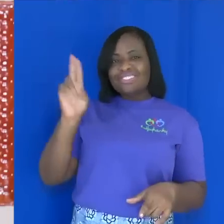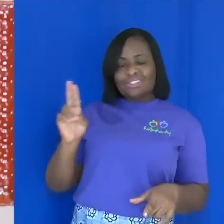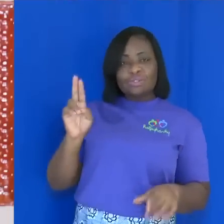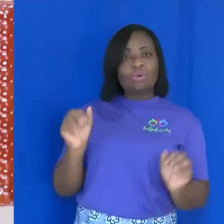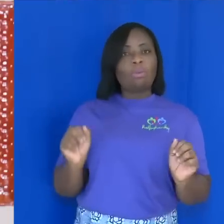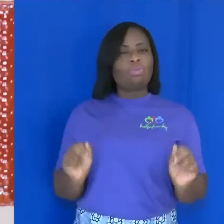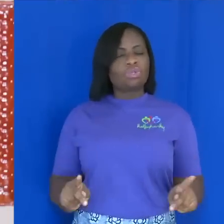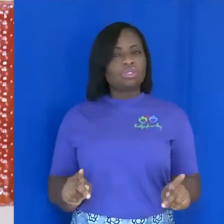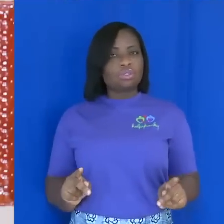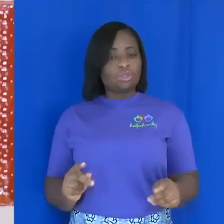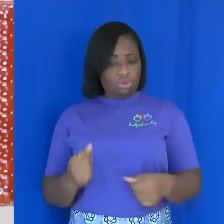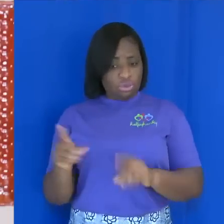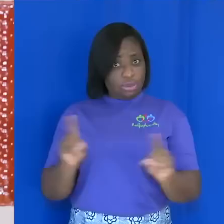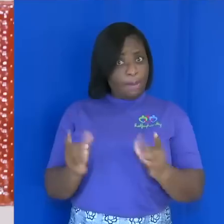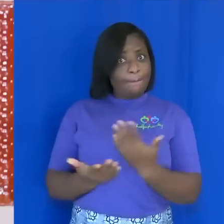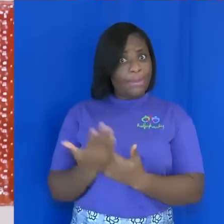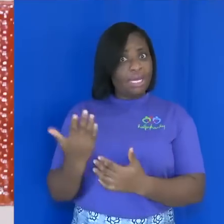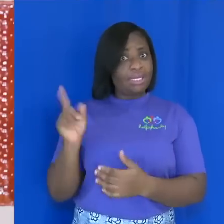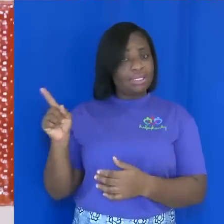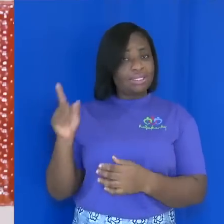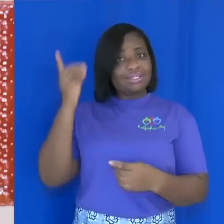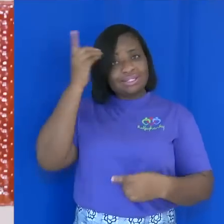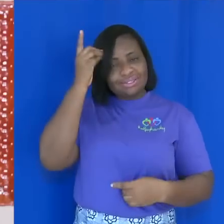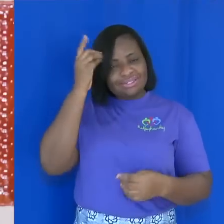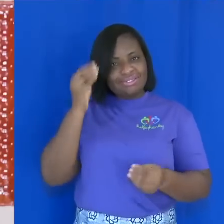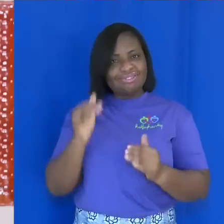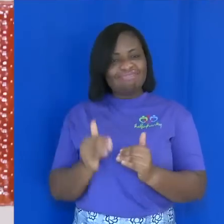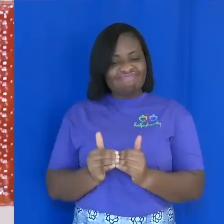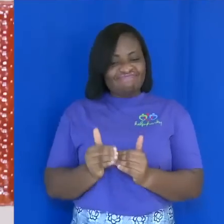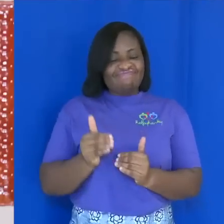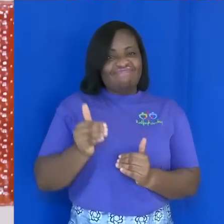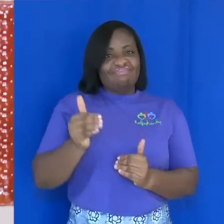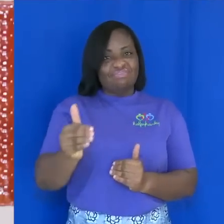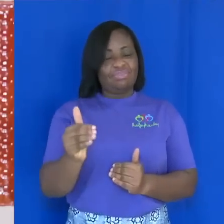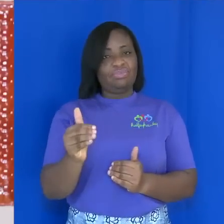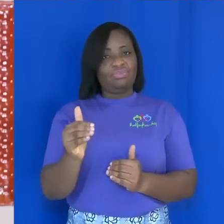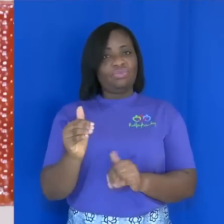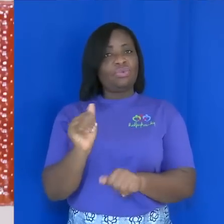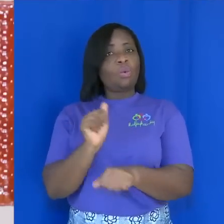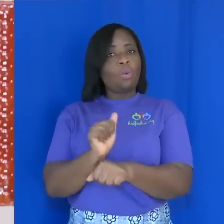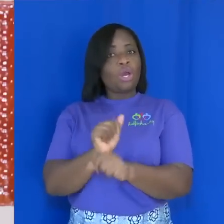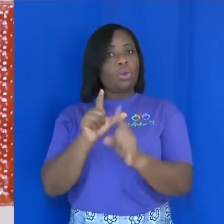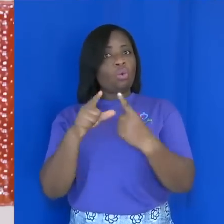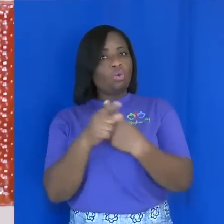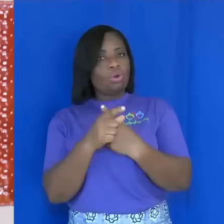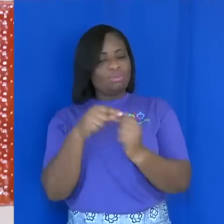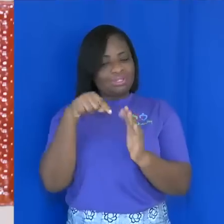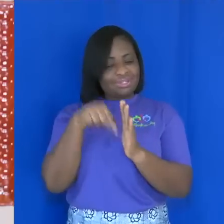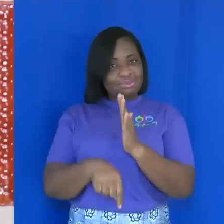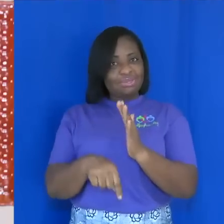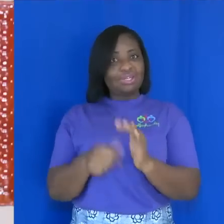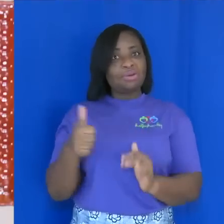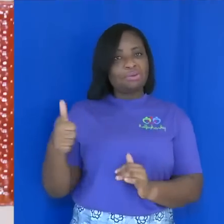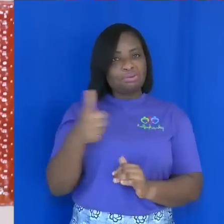opportunity afforded by this pandemic to expand our domestic production capacity and deepen our